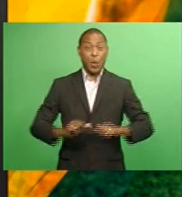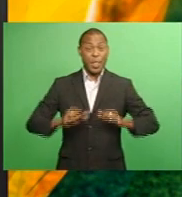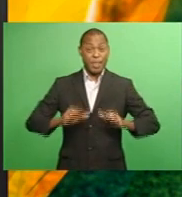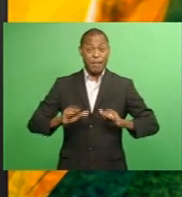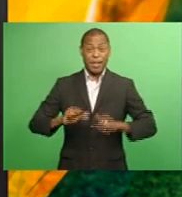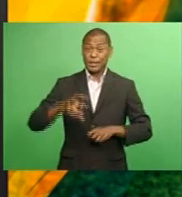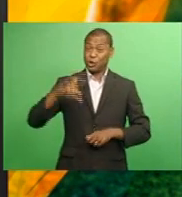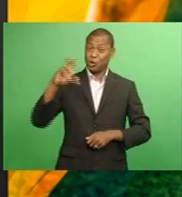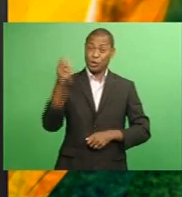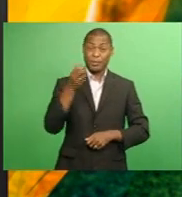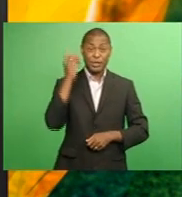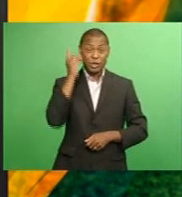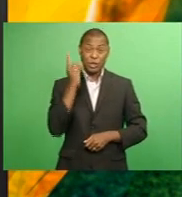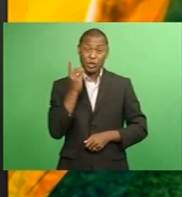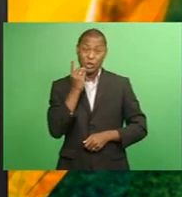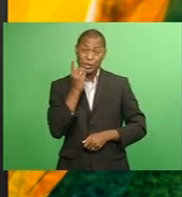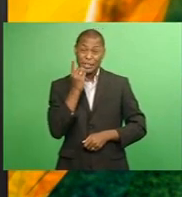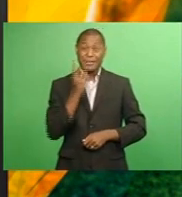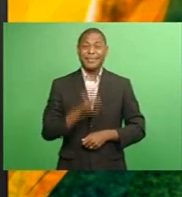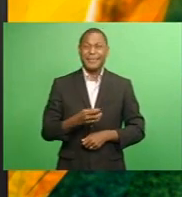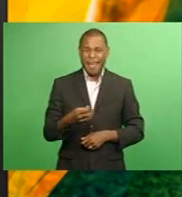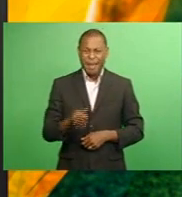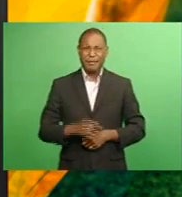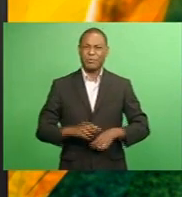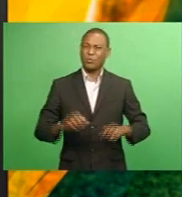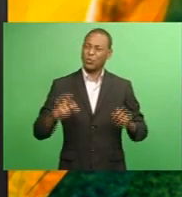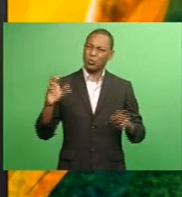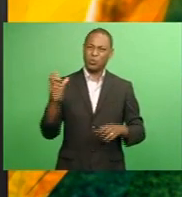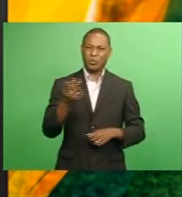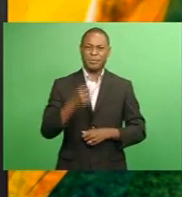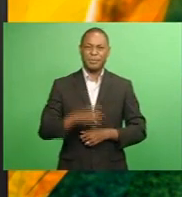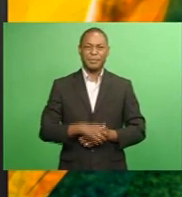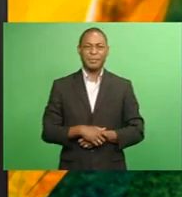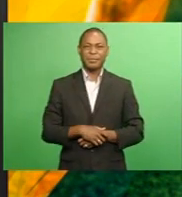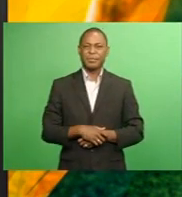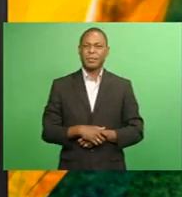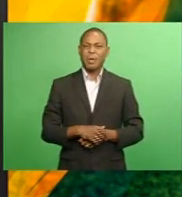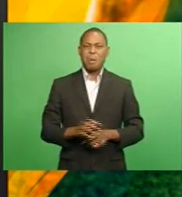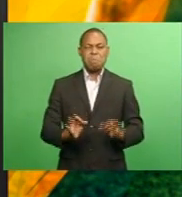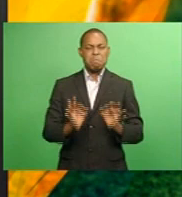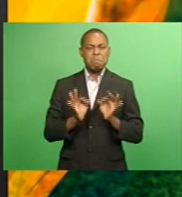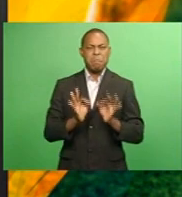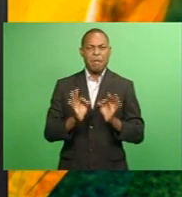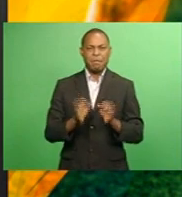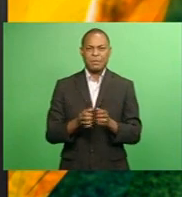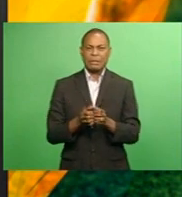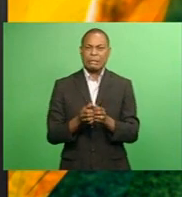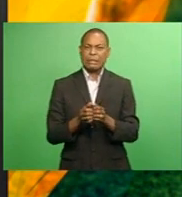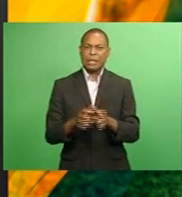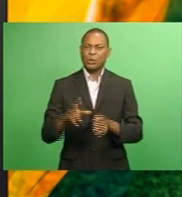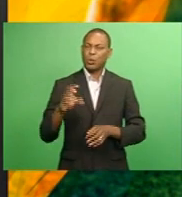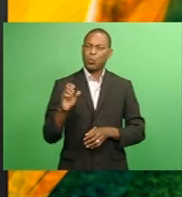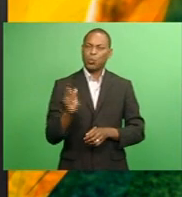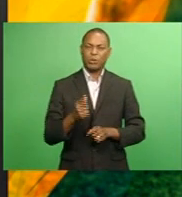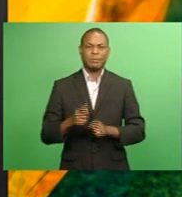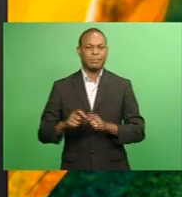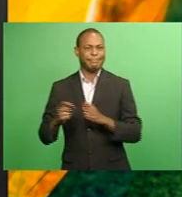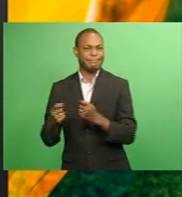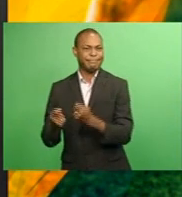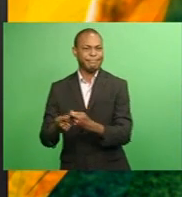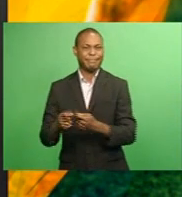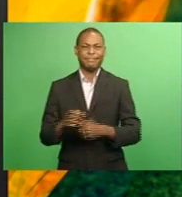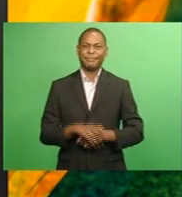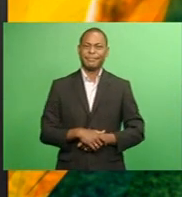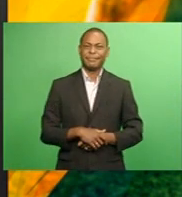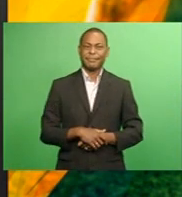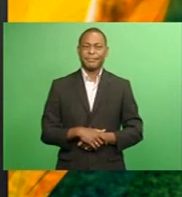the Digital Muslim Inter-District Championship, Maingania got off to a perfect start, winning their first game of the tournament. Maingania